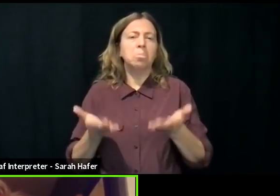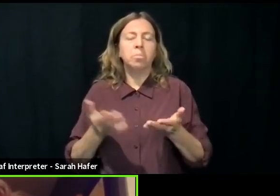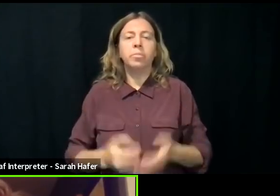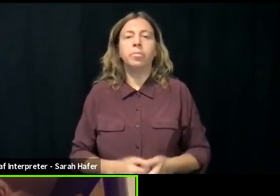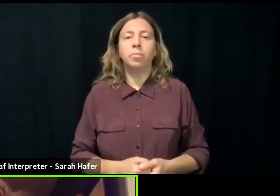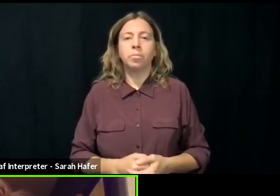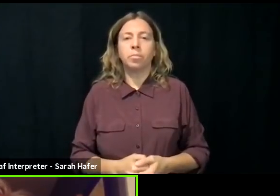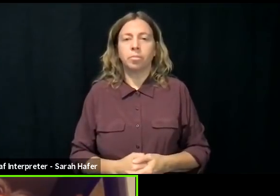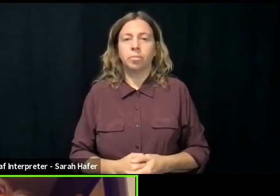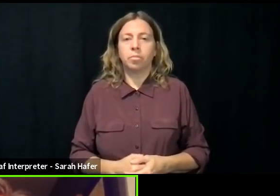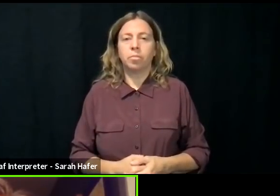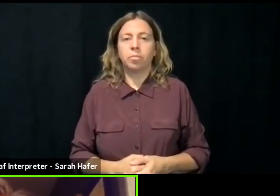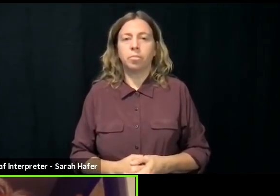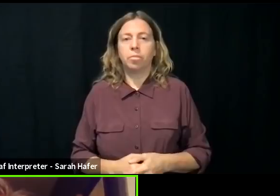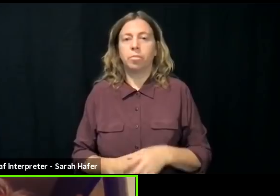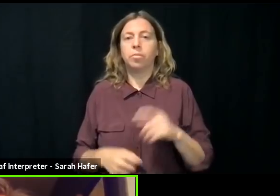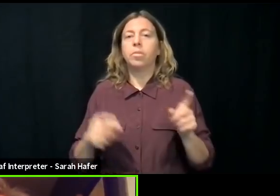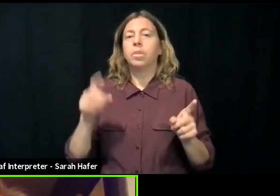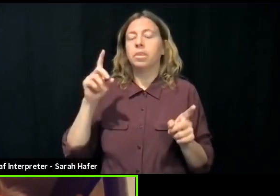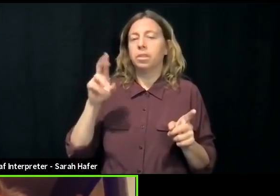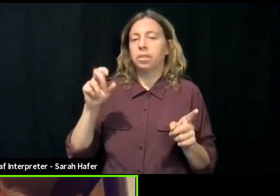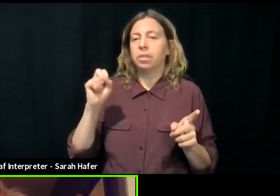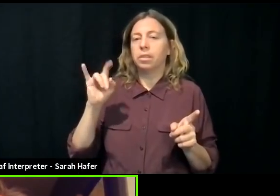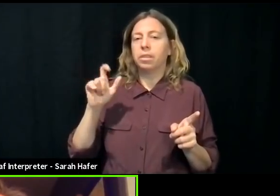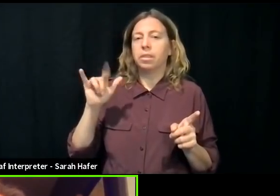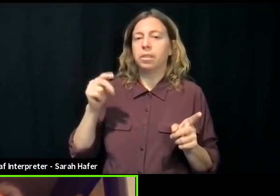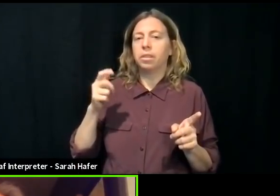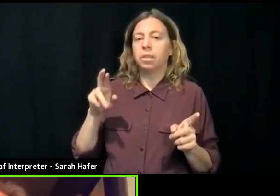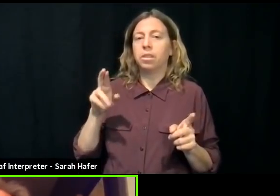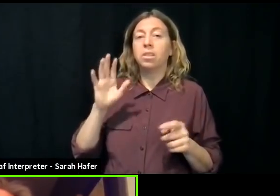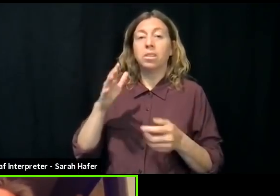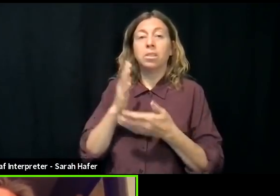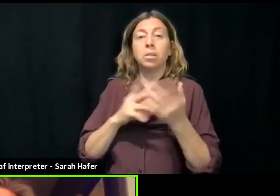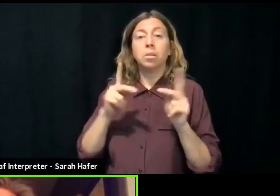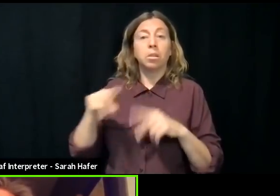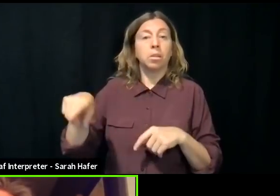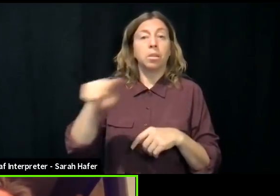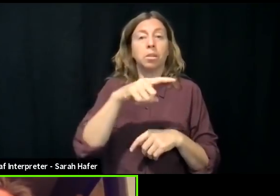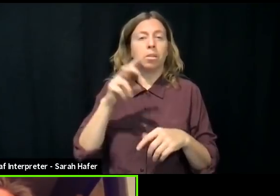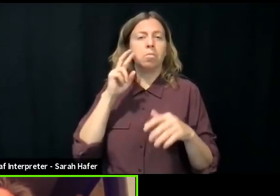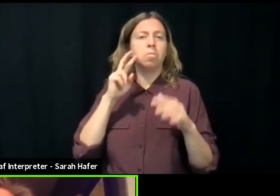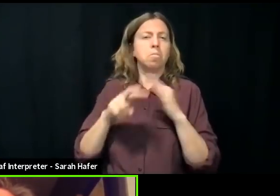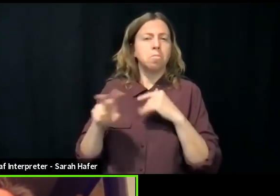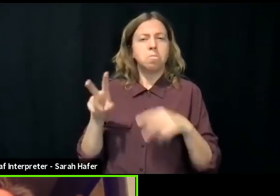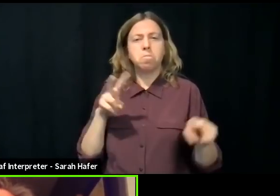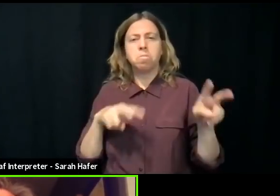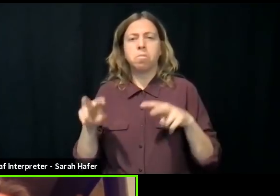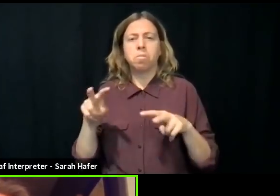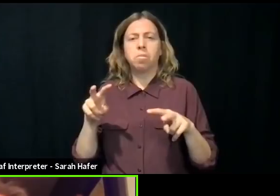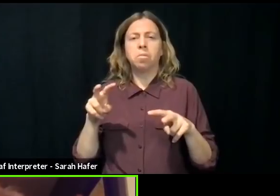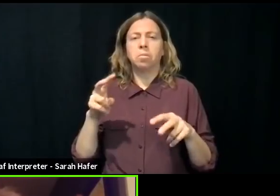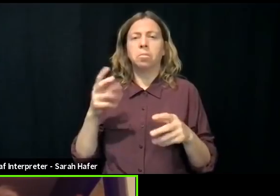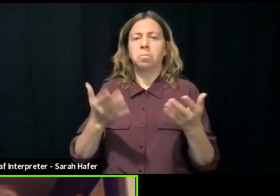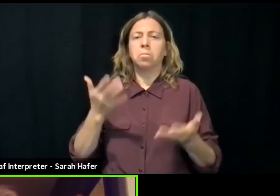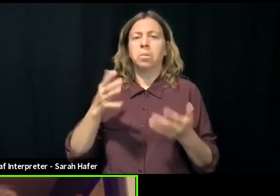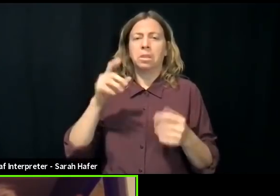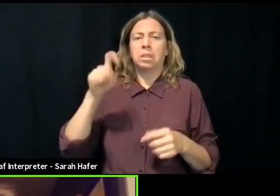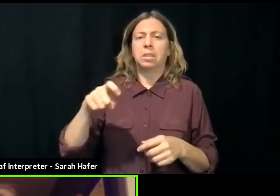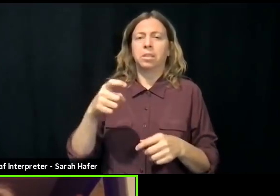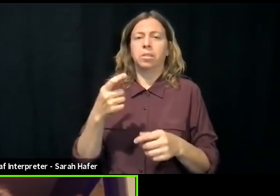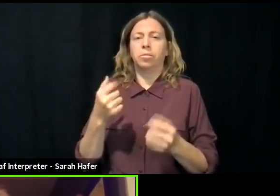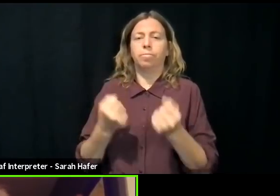people are predicting that we may need a booster if we start to see the immunity from the current vaccine waning or going